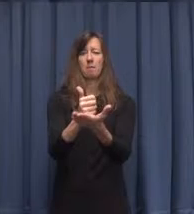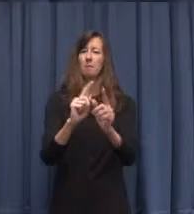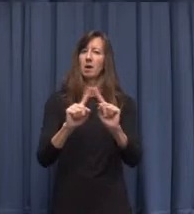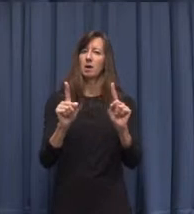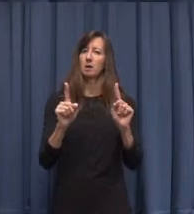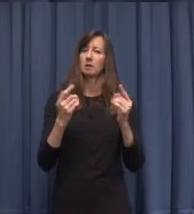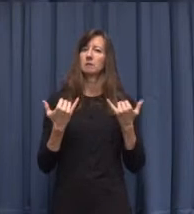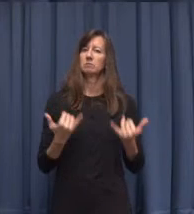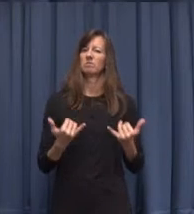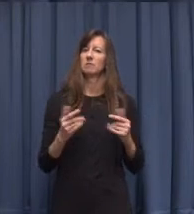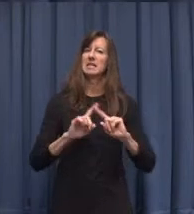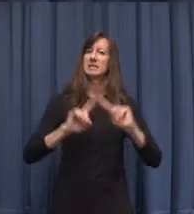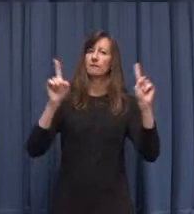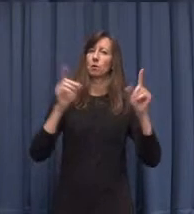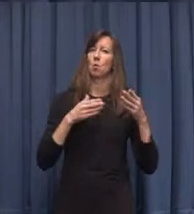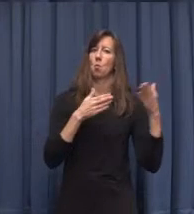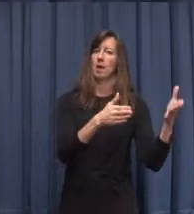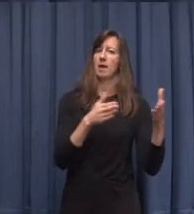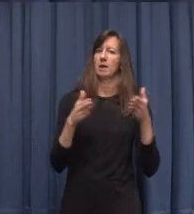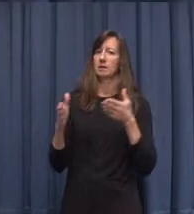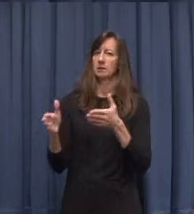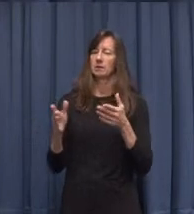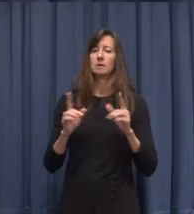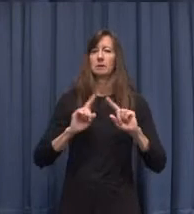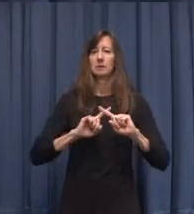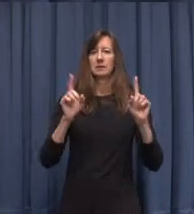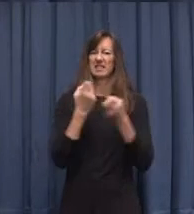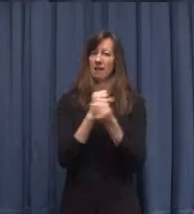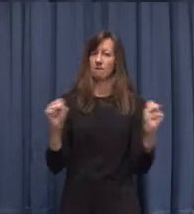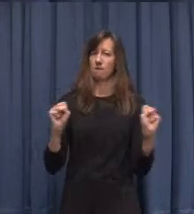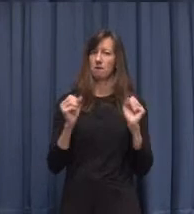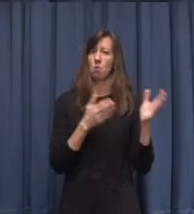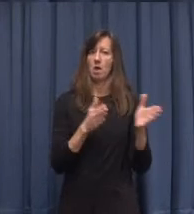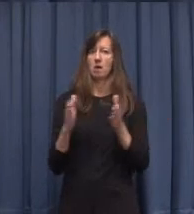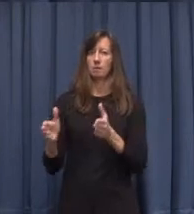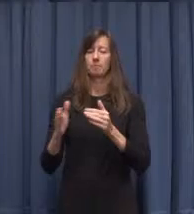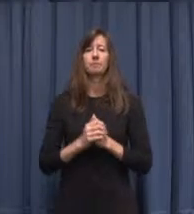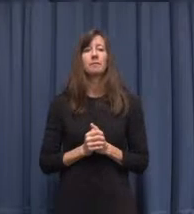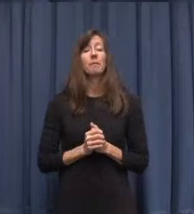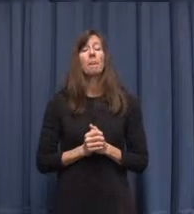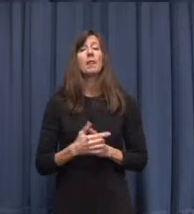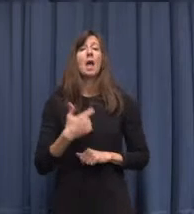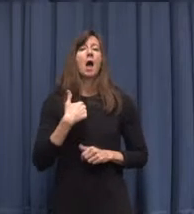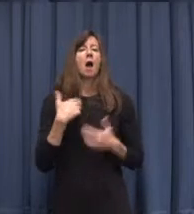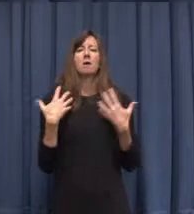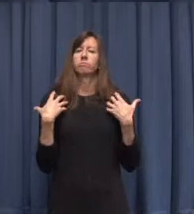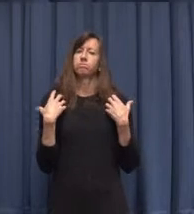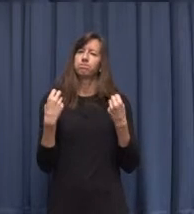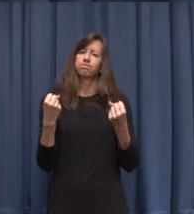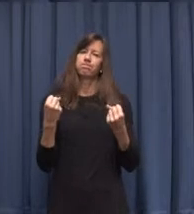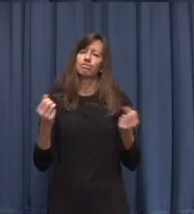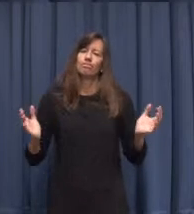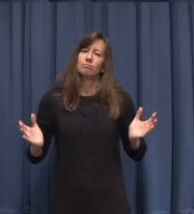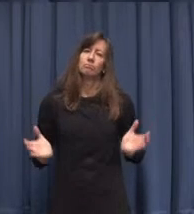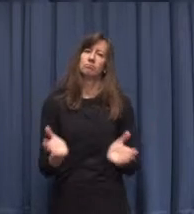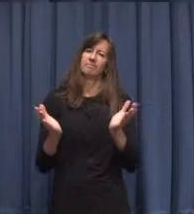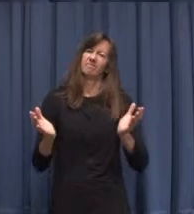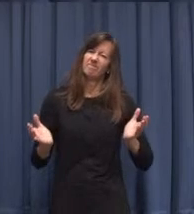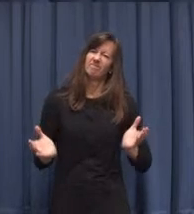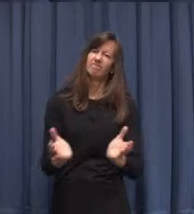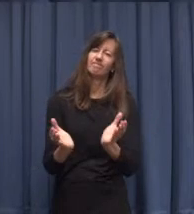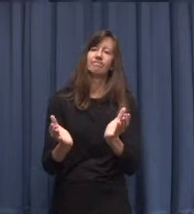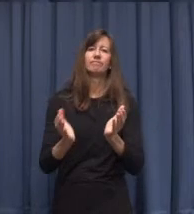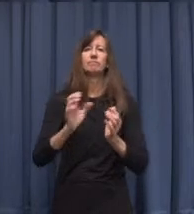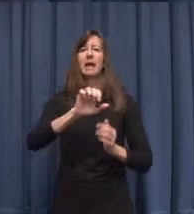we did during the first wave. And I would strongly encourage every single leader of any business